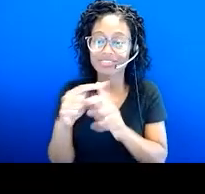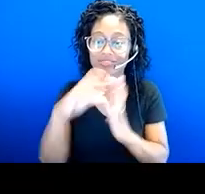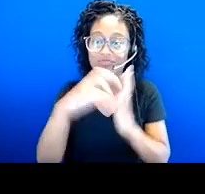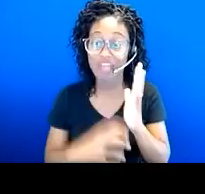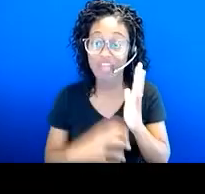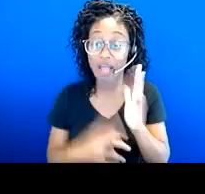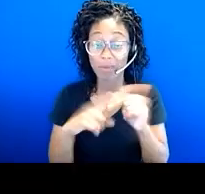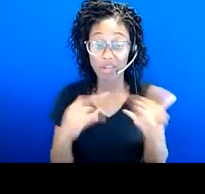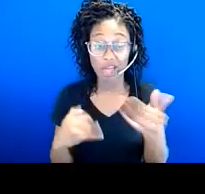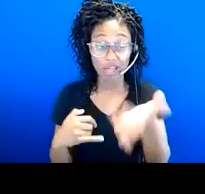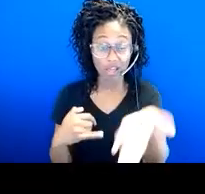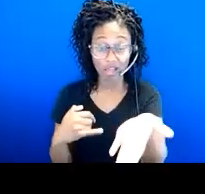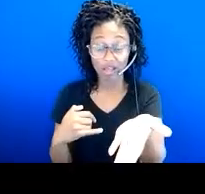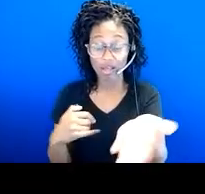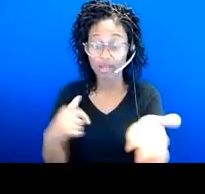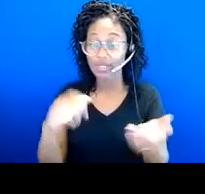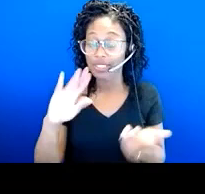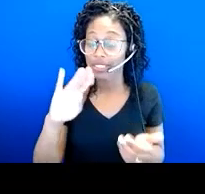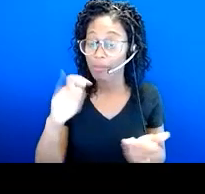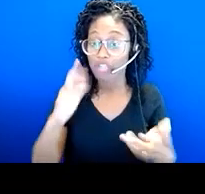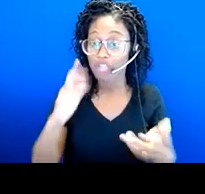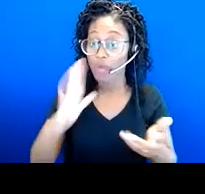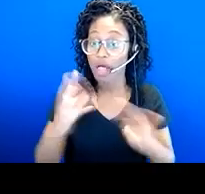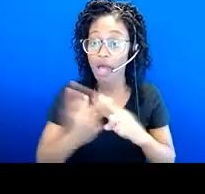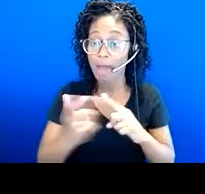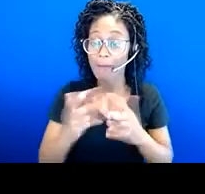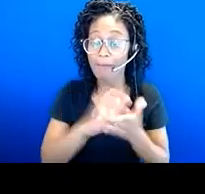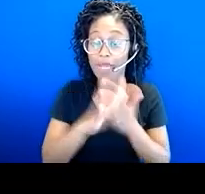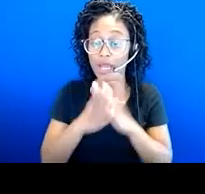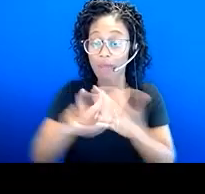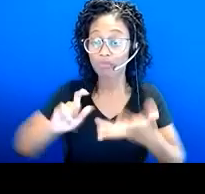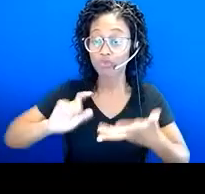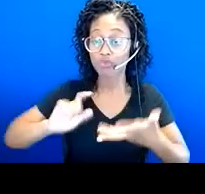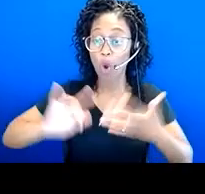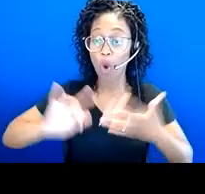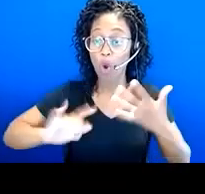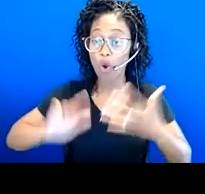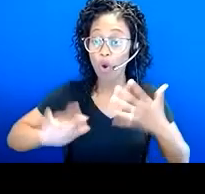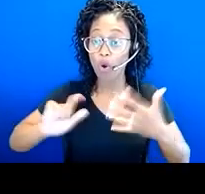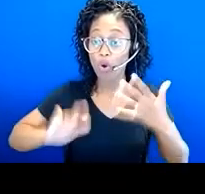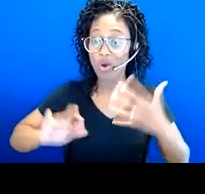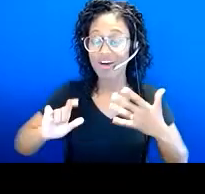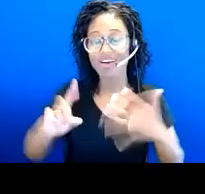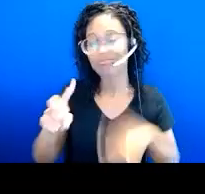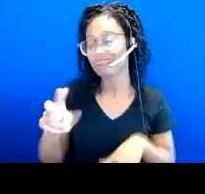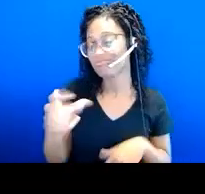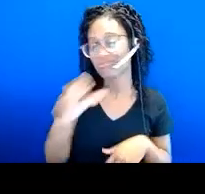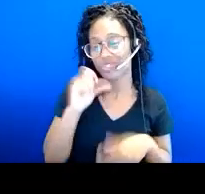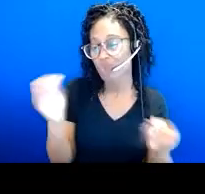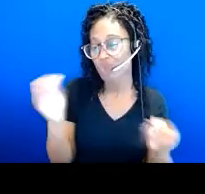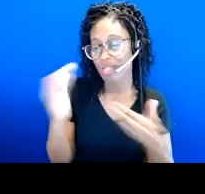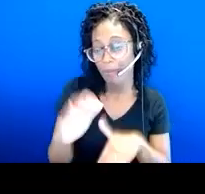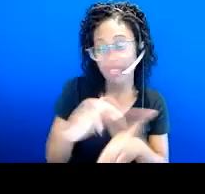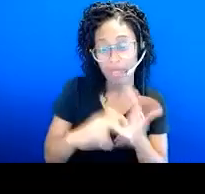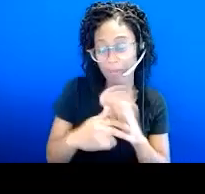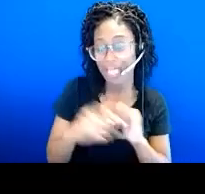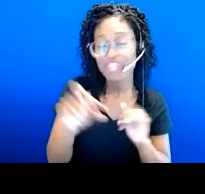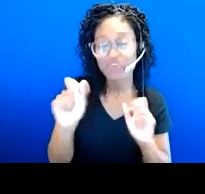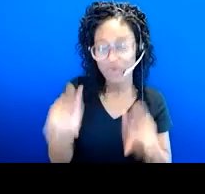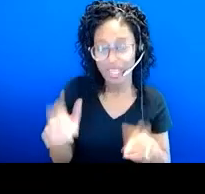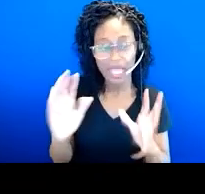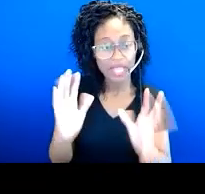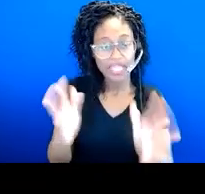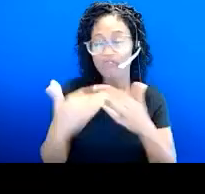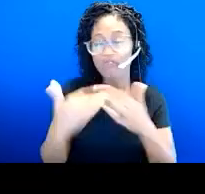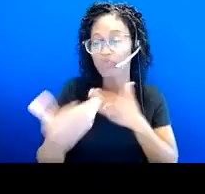these content boxes scroll and there's no limit to the content, you don't have to do that anymore. So we have a lower limit